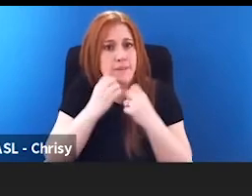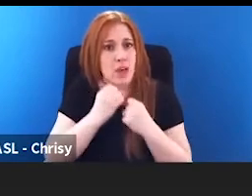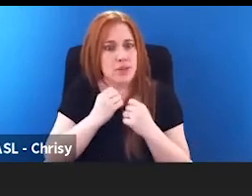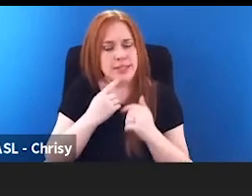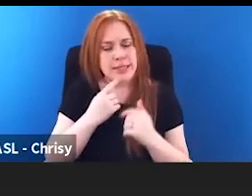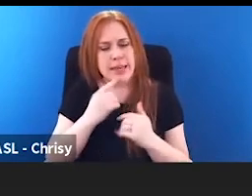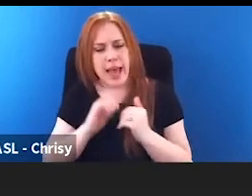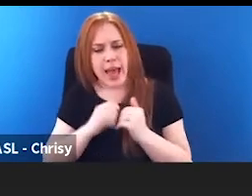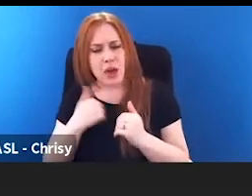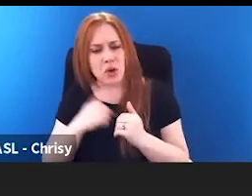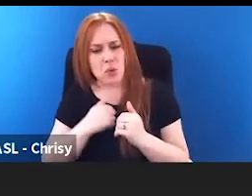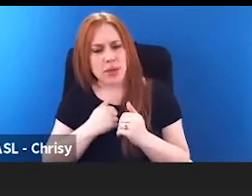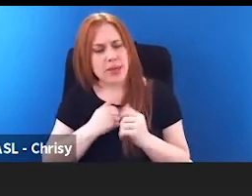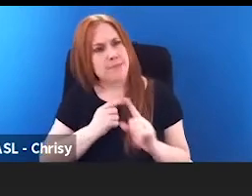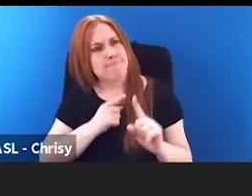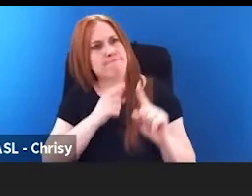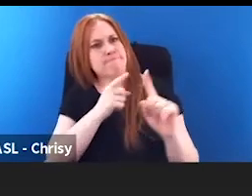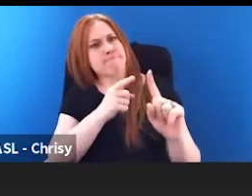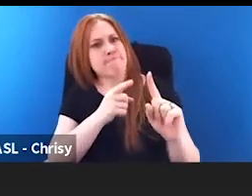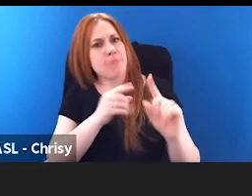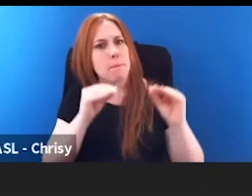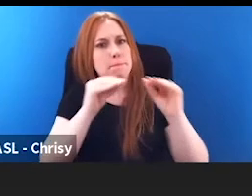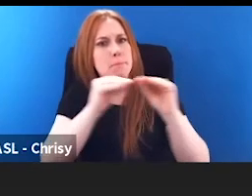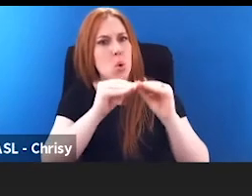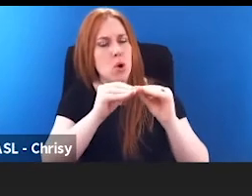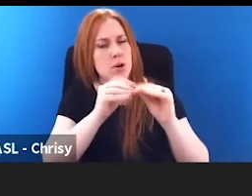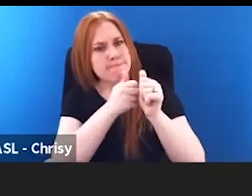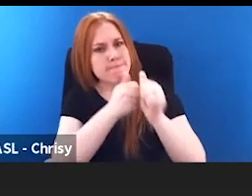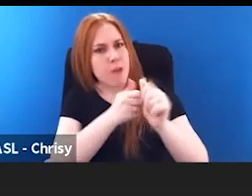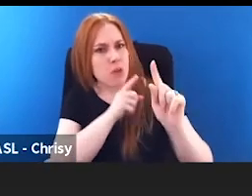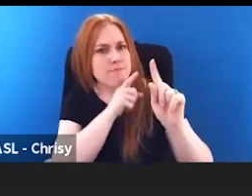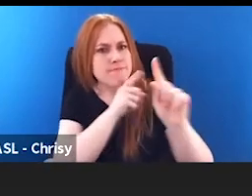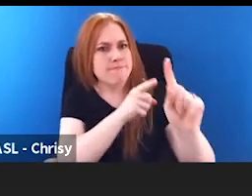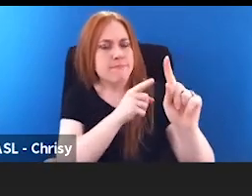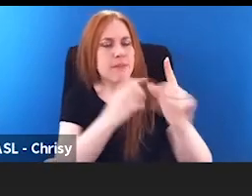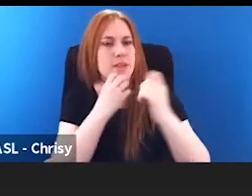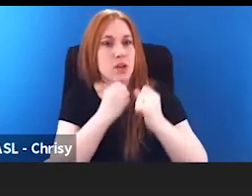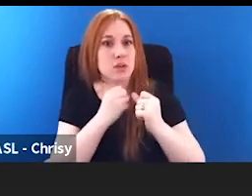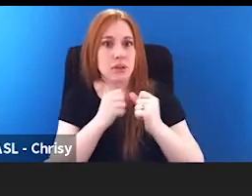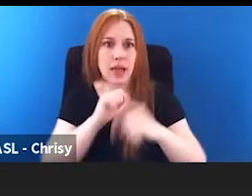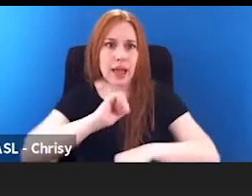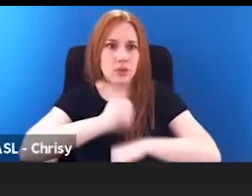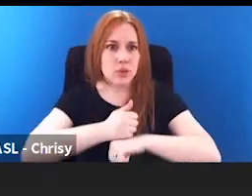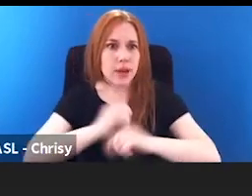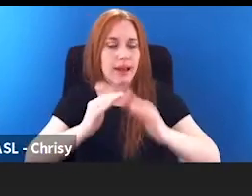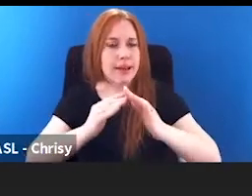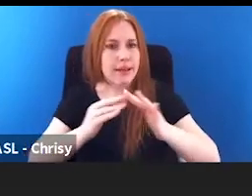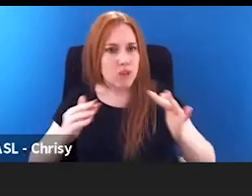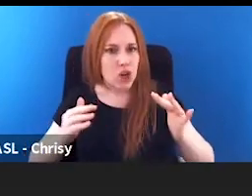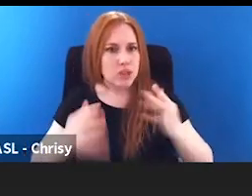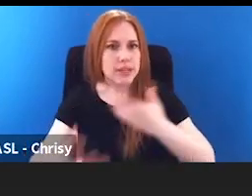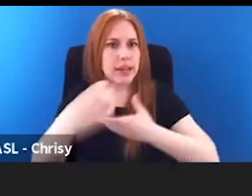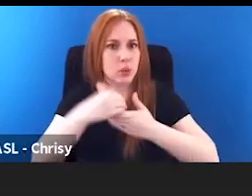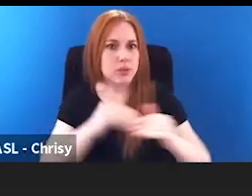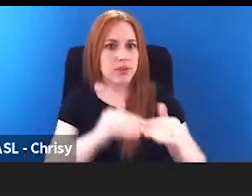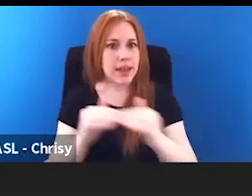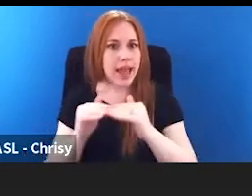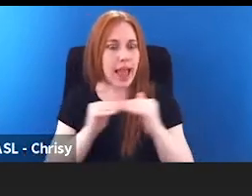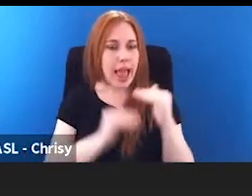live up to our core values even more? How can we create a diverse, inclusive, and equitable